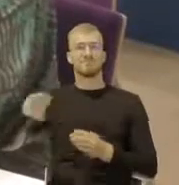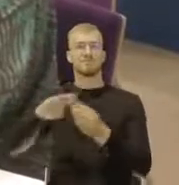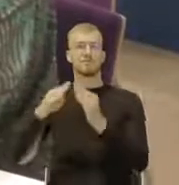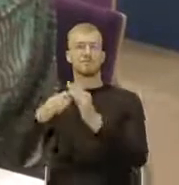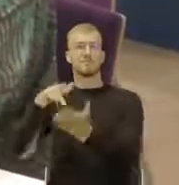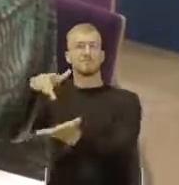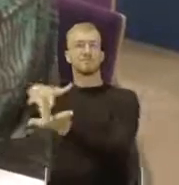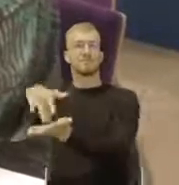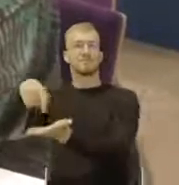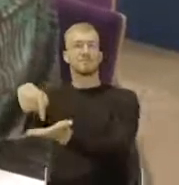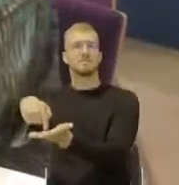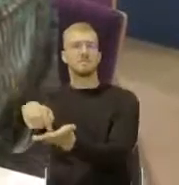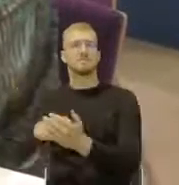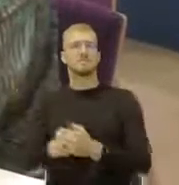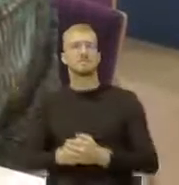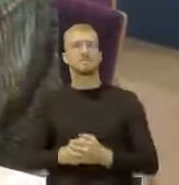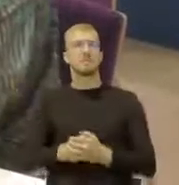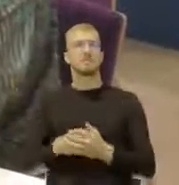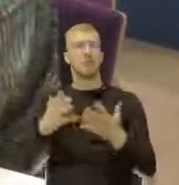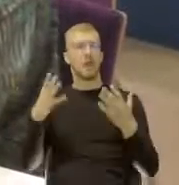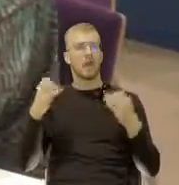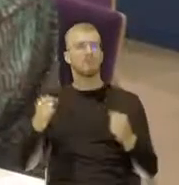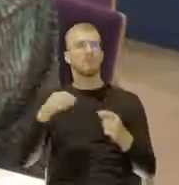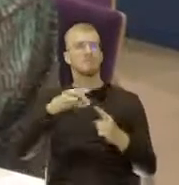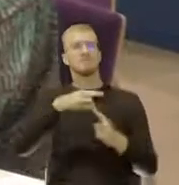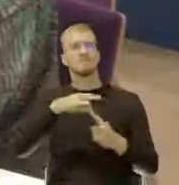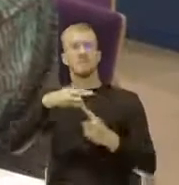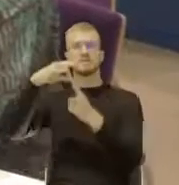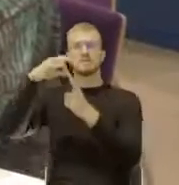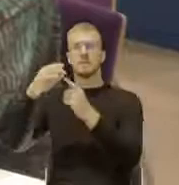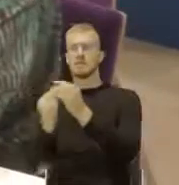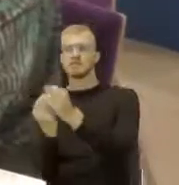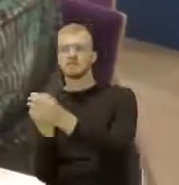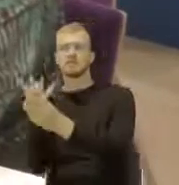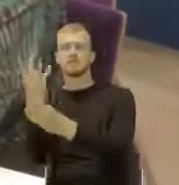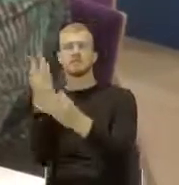Georgiou, Vice Mayor of Raminsu Valesa Municipality.